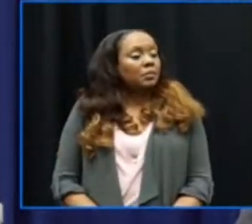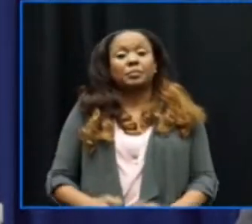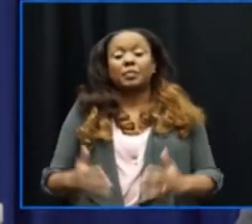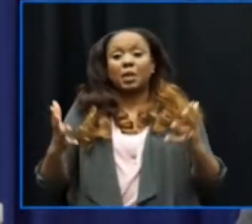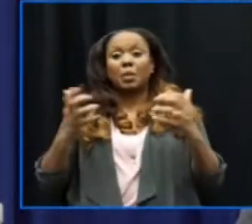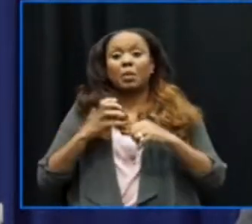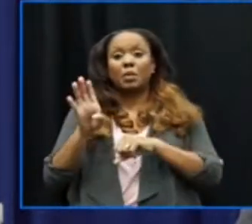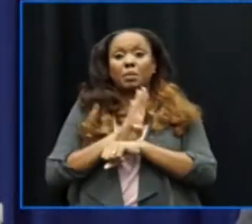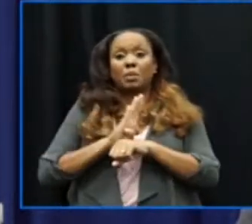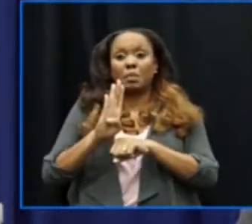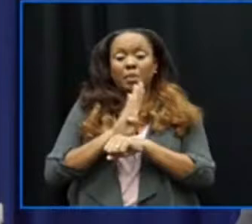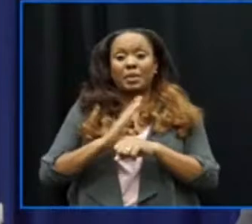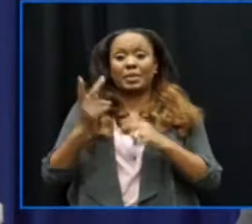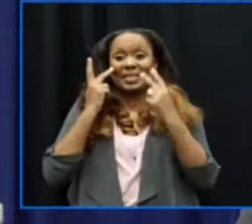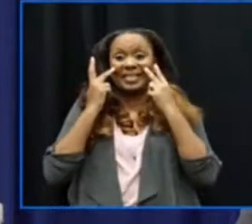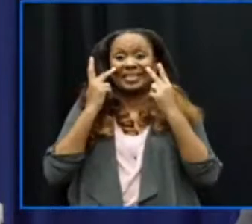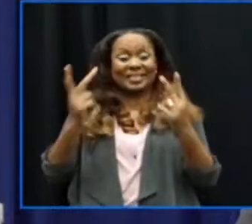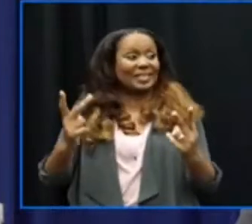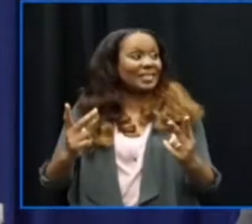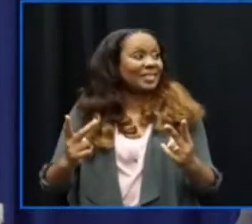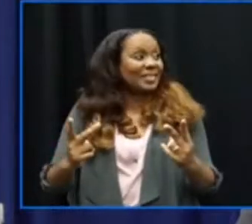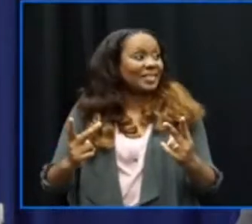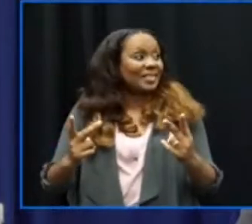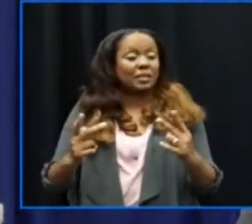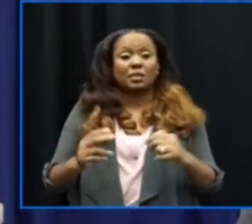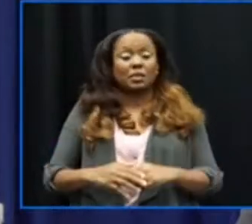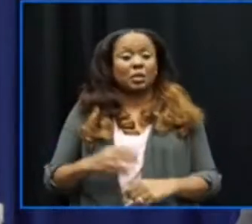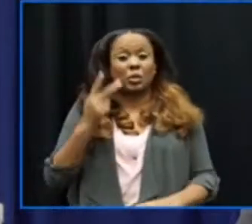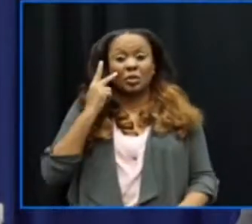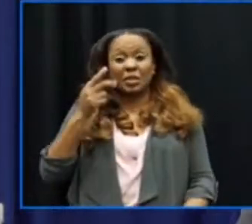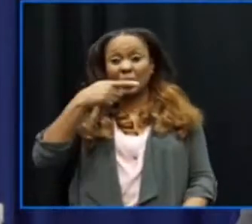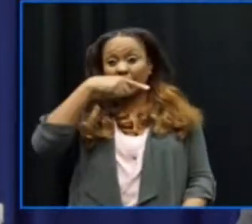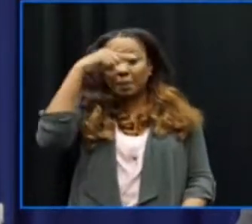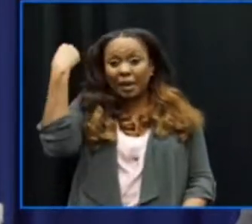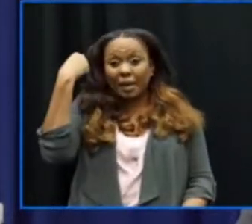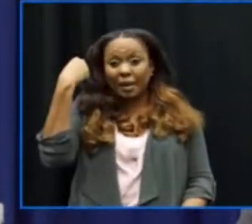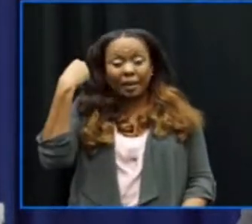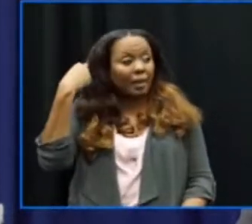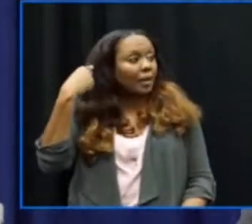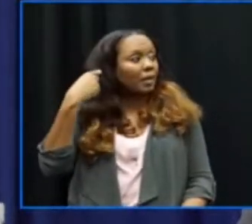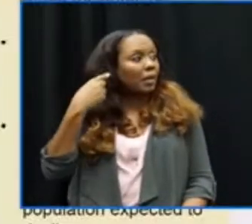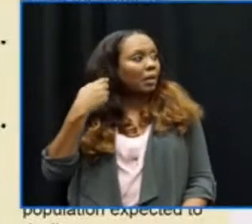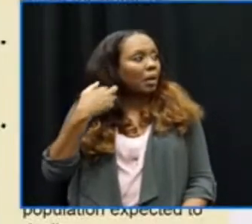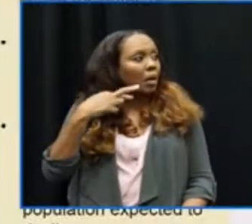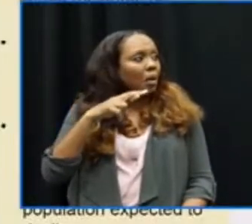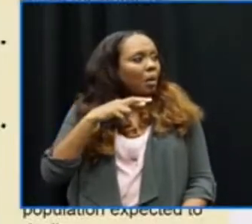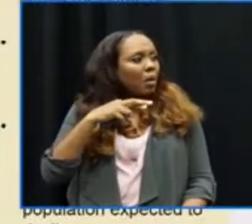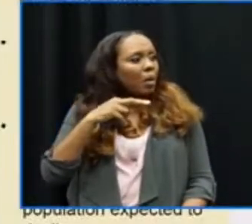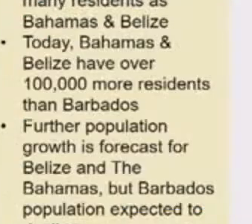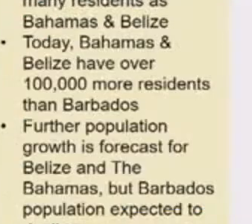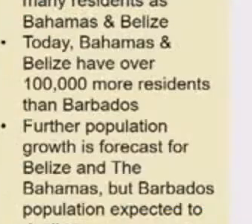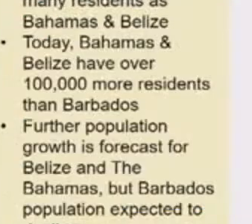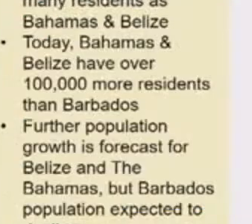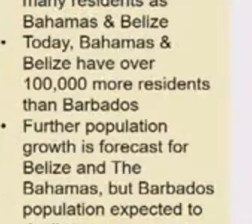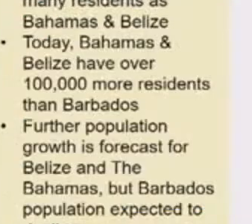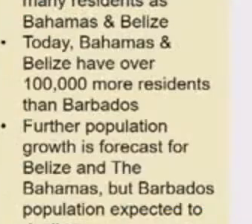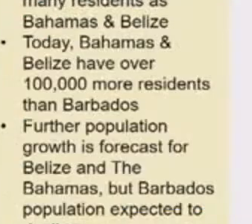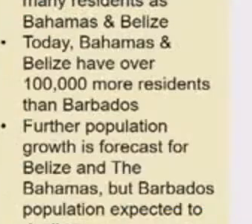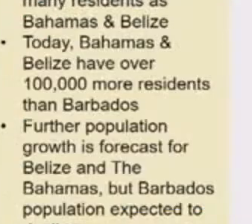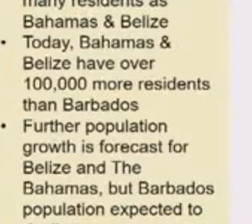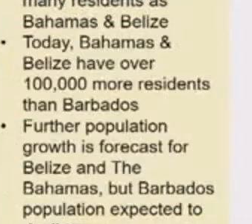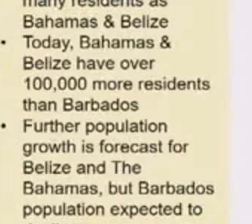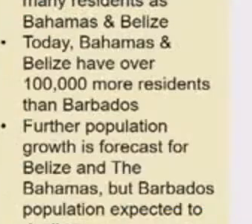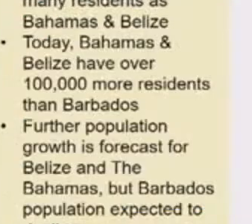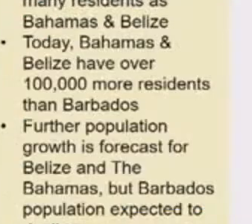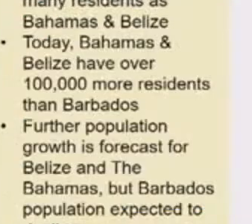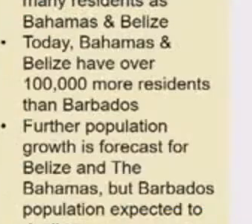this slide, because the line going across in black or navy blue is Barbados.